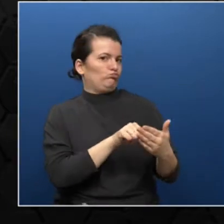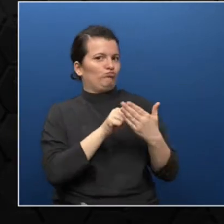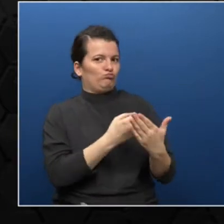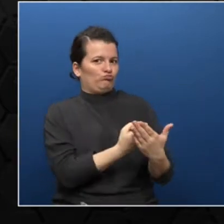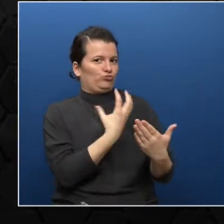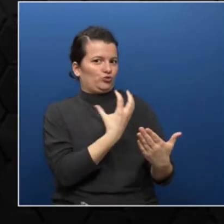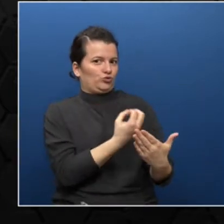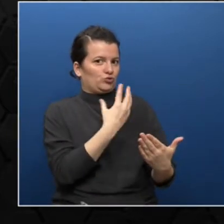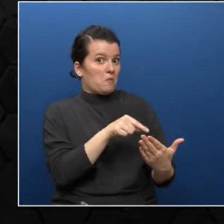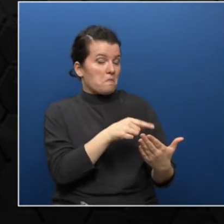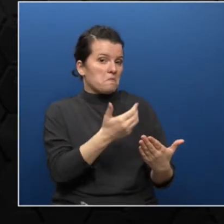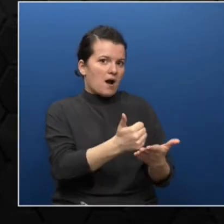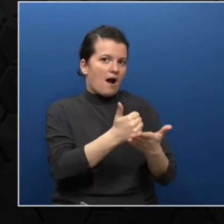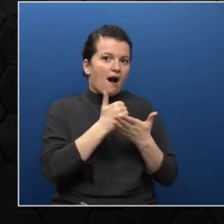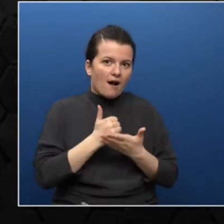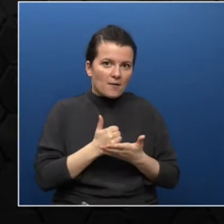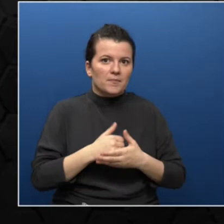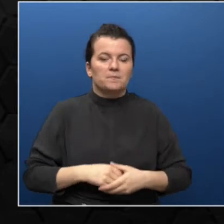going to recovery.